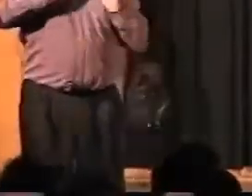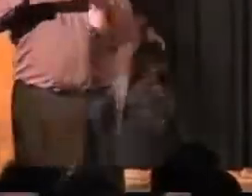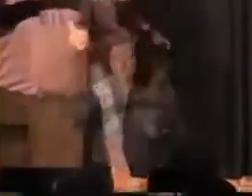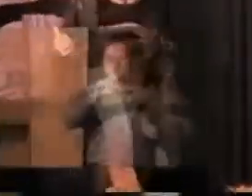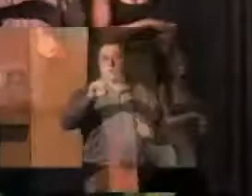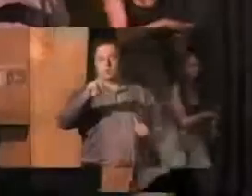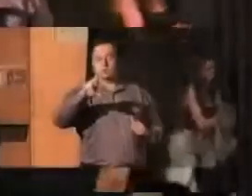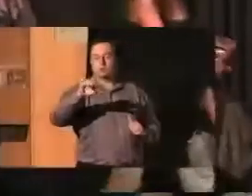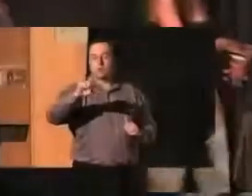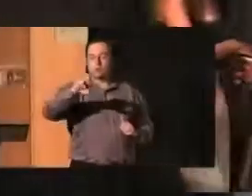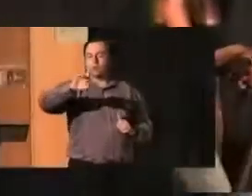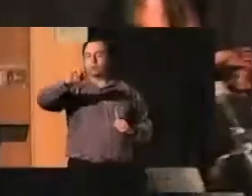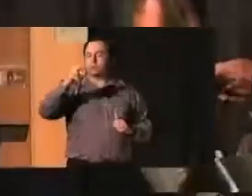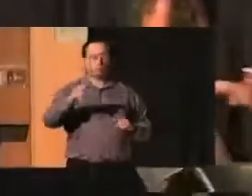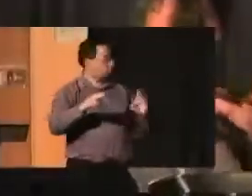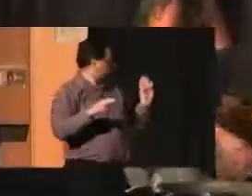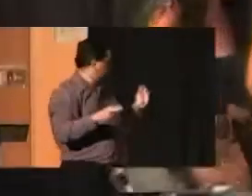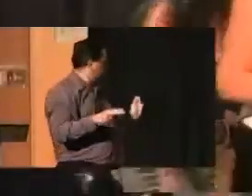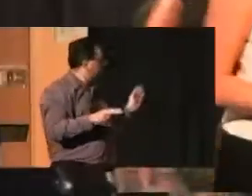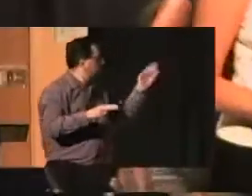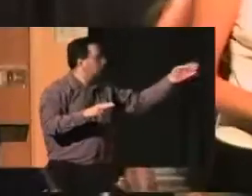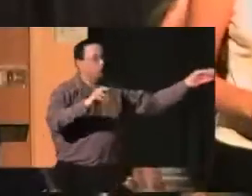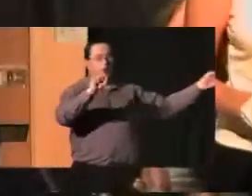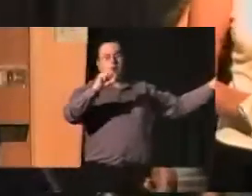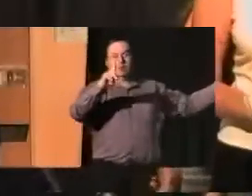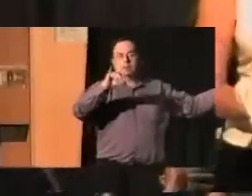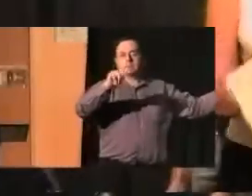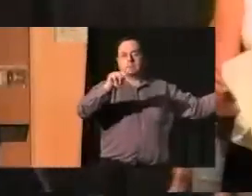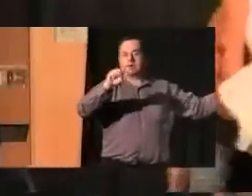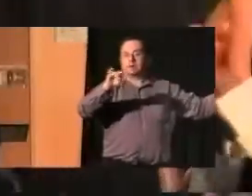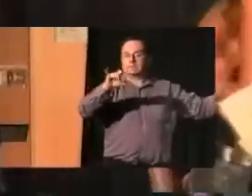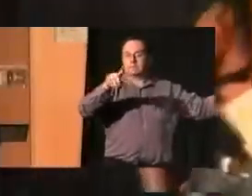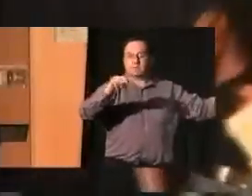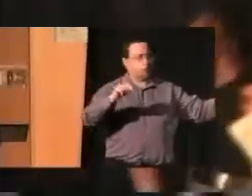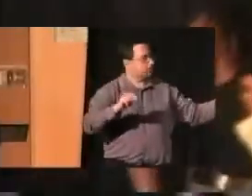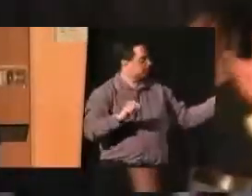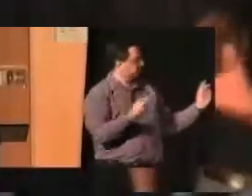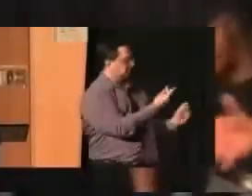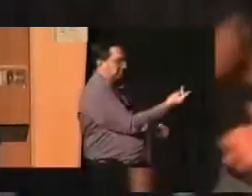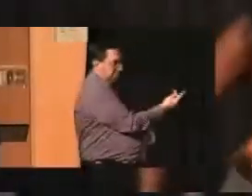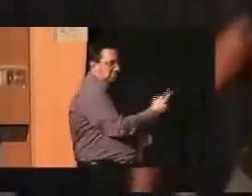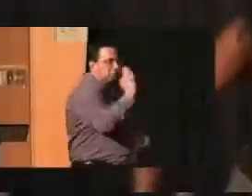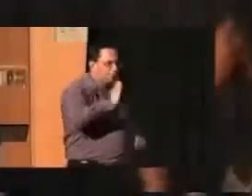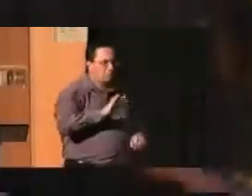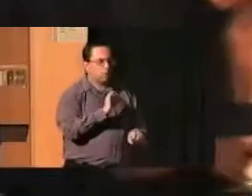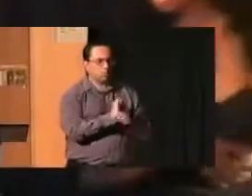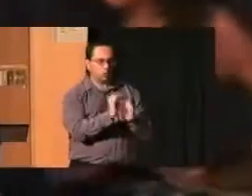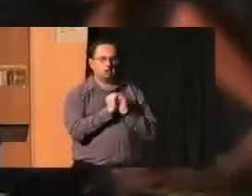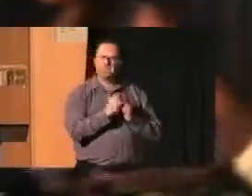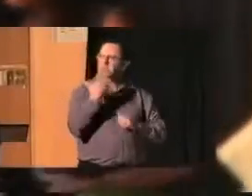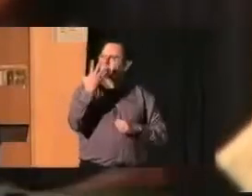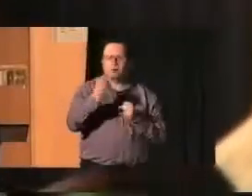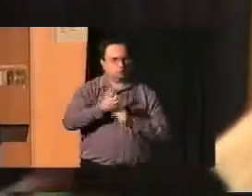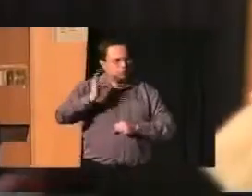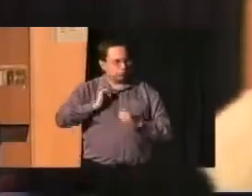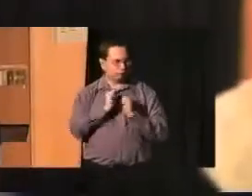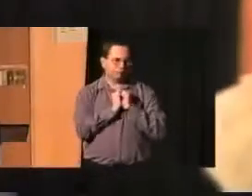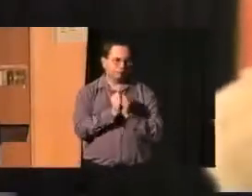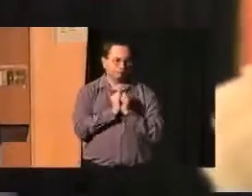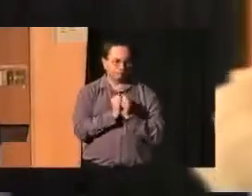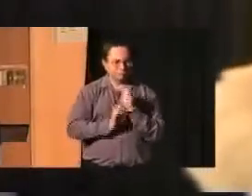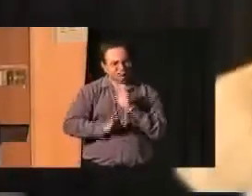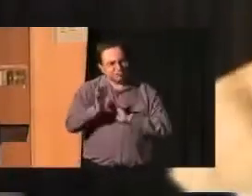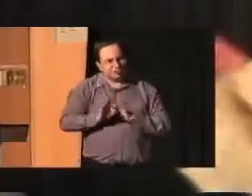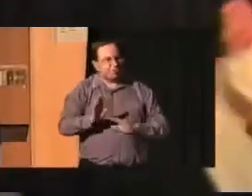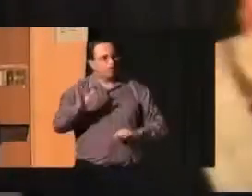Doris Rajan and Spirit Sinnott. Doris and I first began working together about 5 years ago when